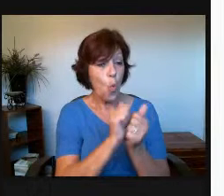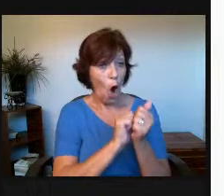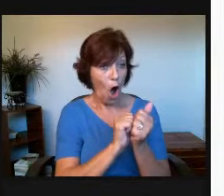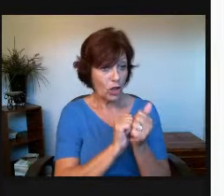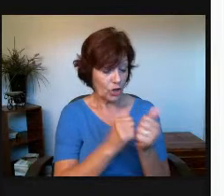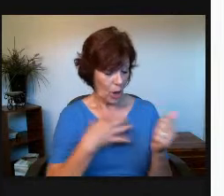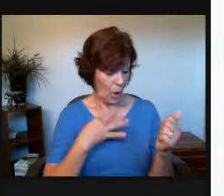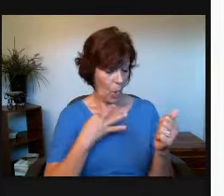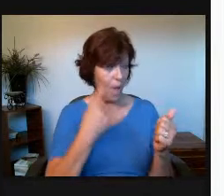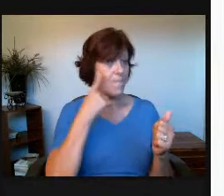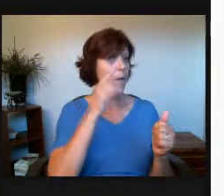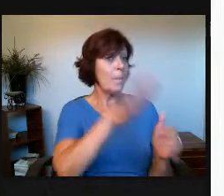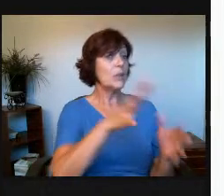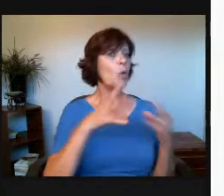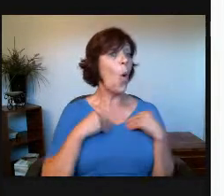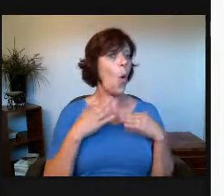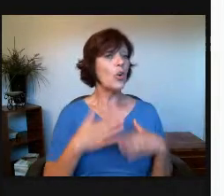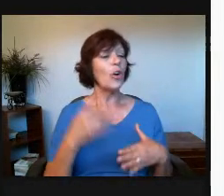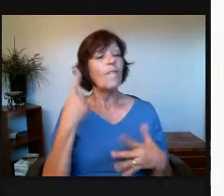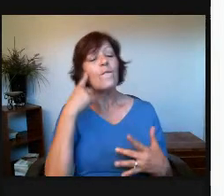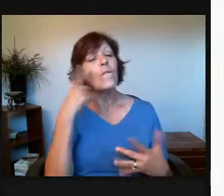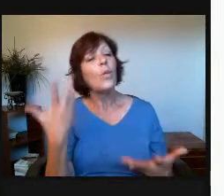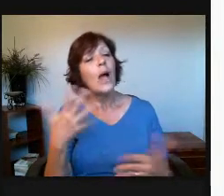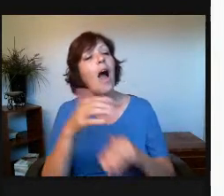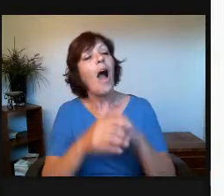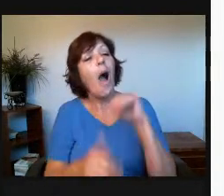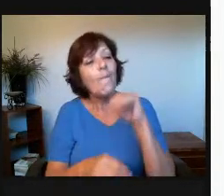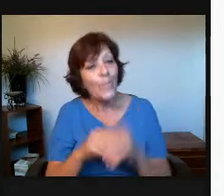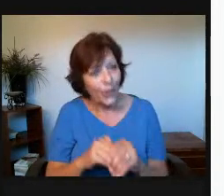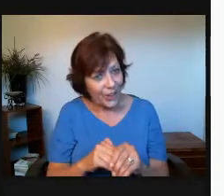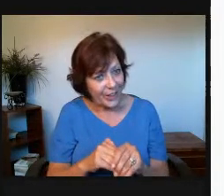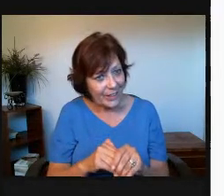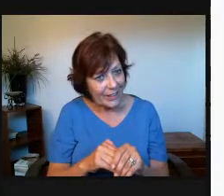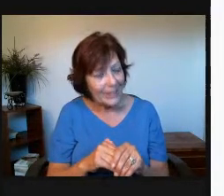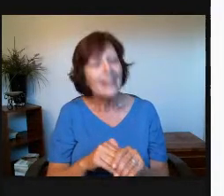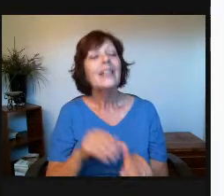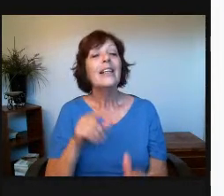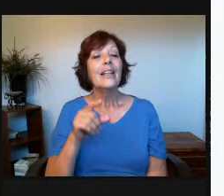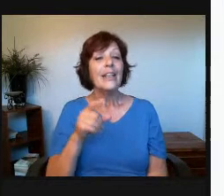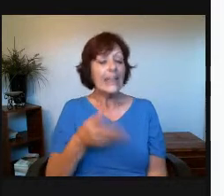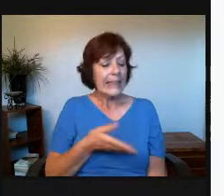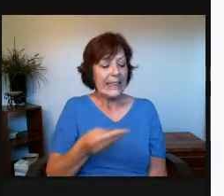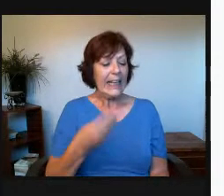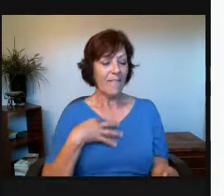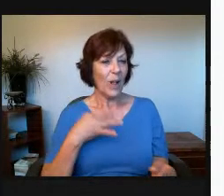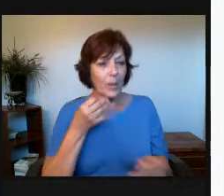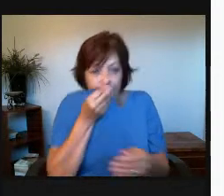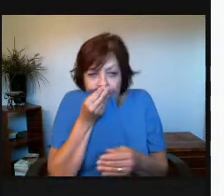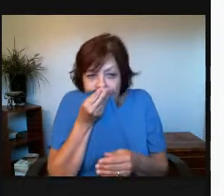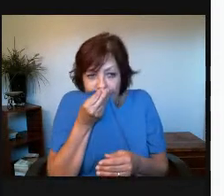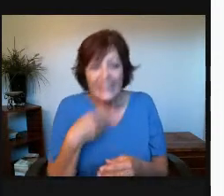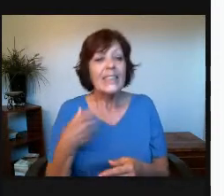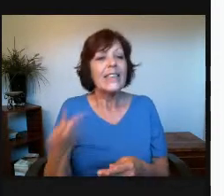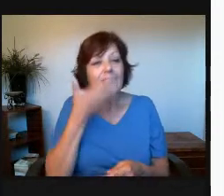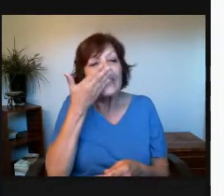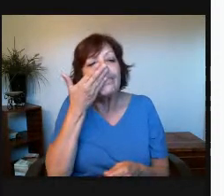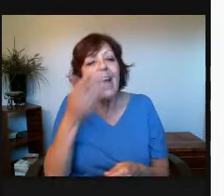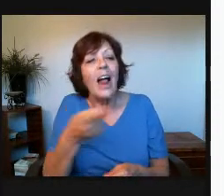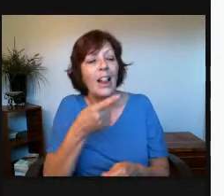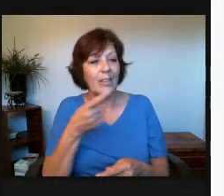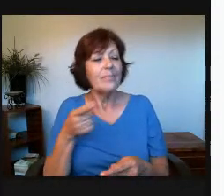item. Again, I keep going back to the comfort. I should say, Patty Ann and I keep going back to that comfort items. Those are going to